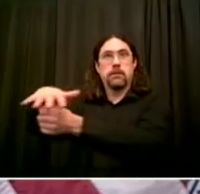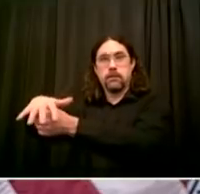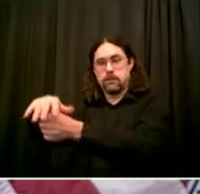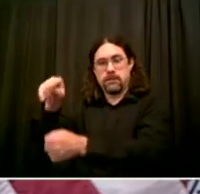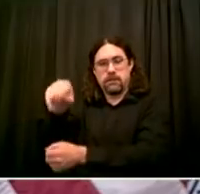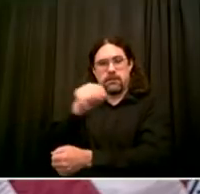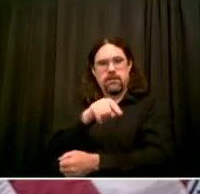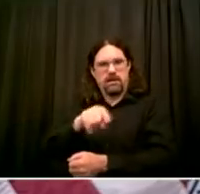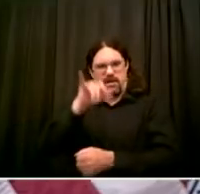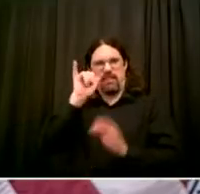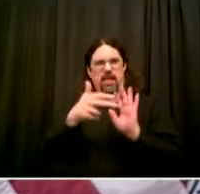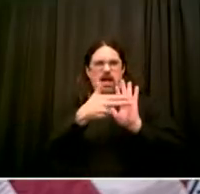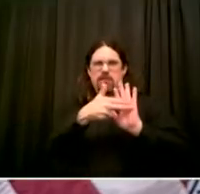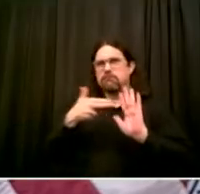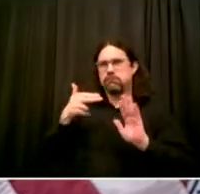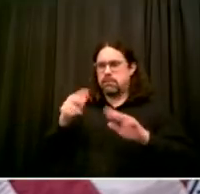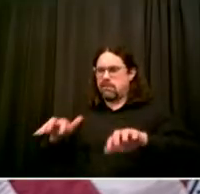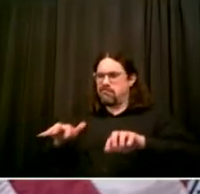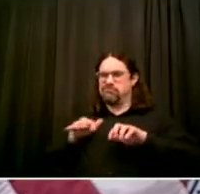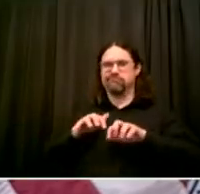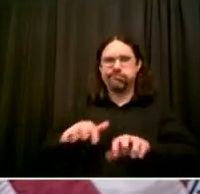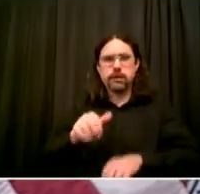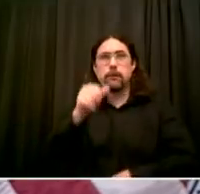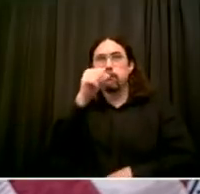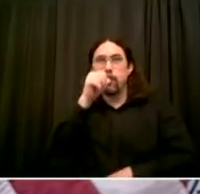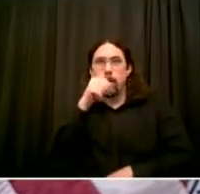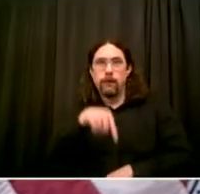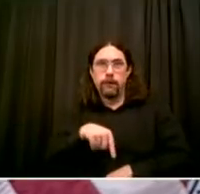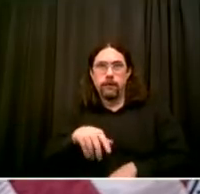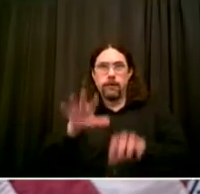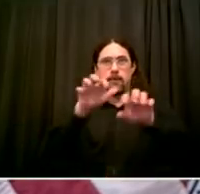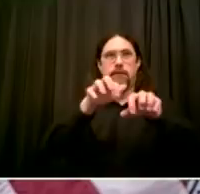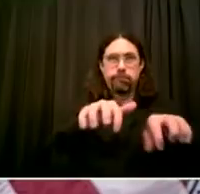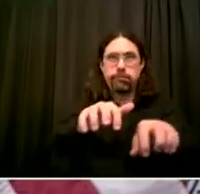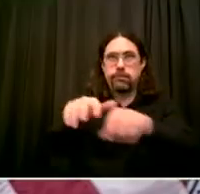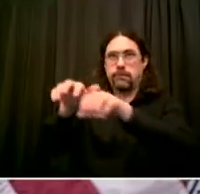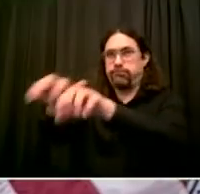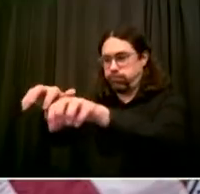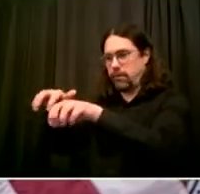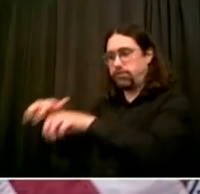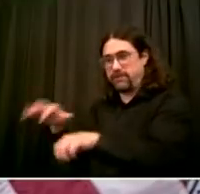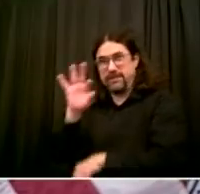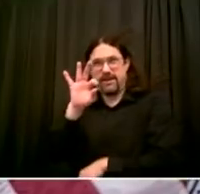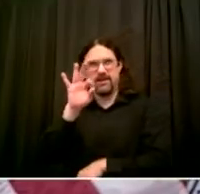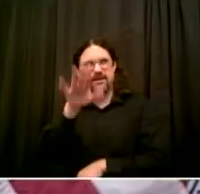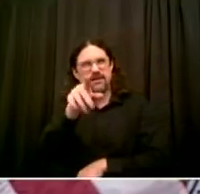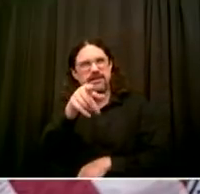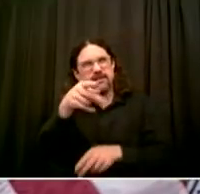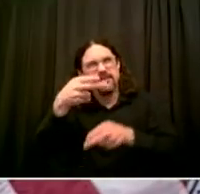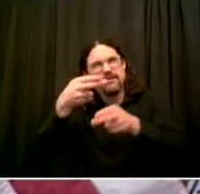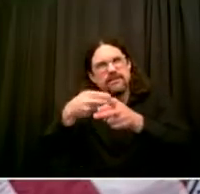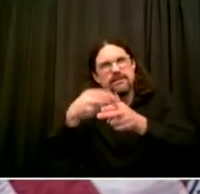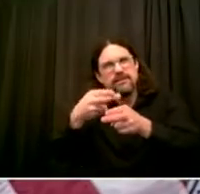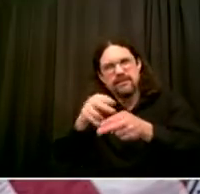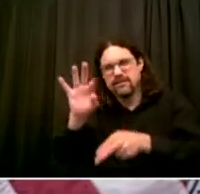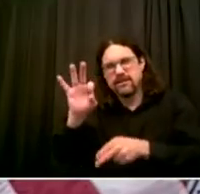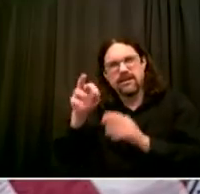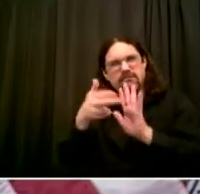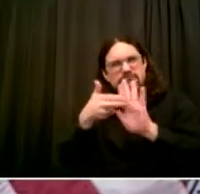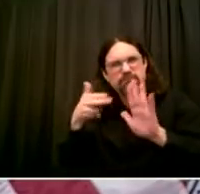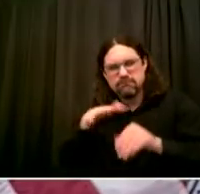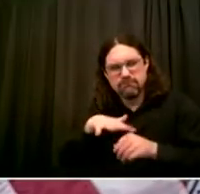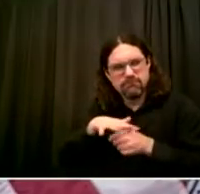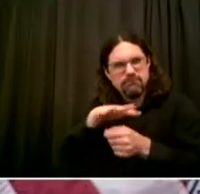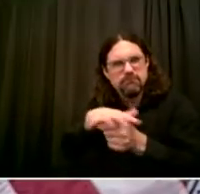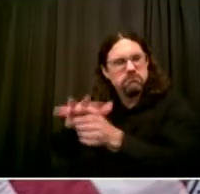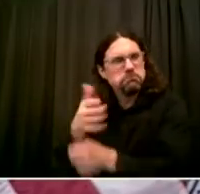designations that always impress me. We will get you a list. Obviously, the Upper East Side was an area of particular concern, Katie, and